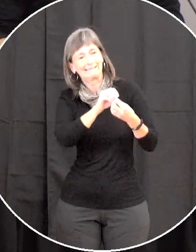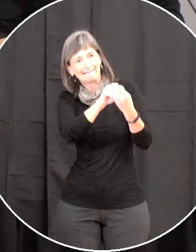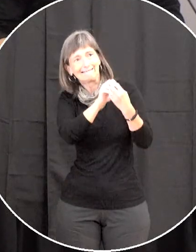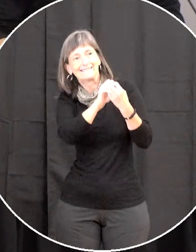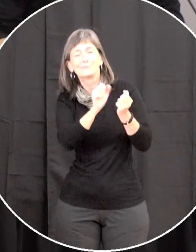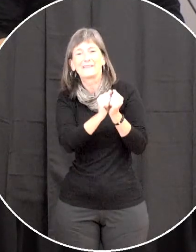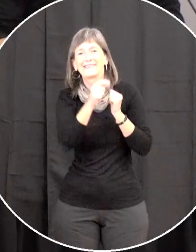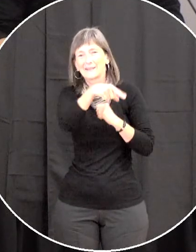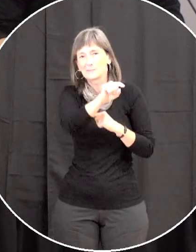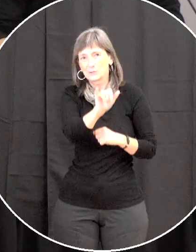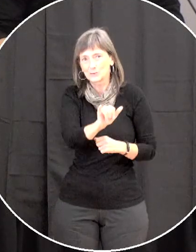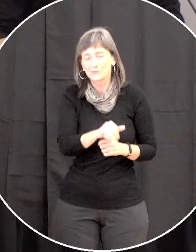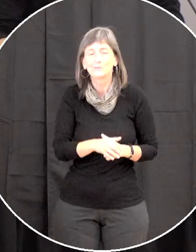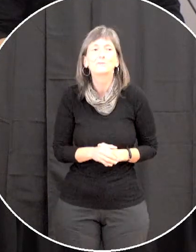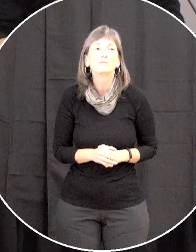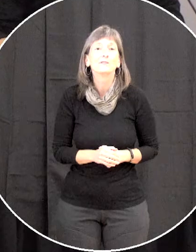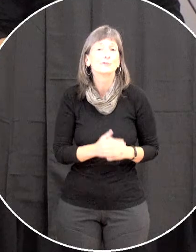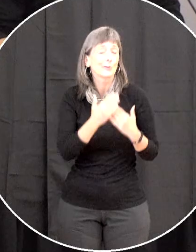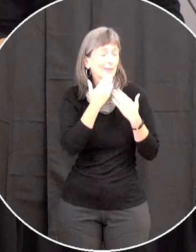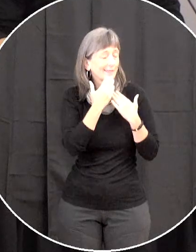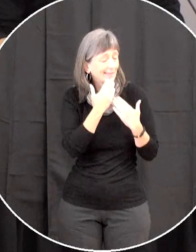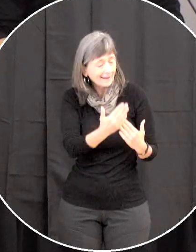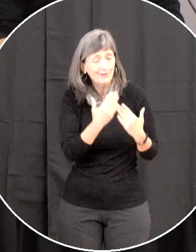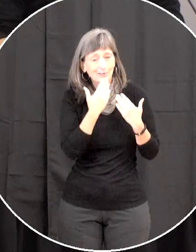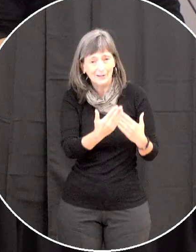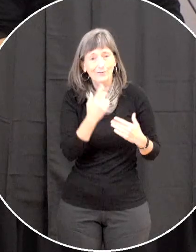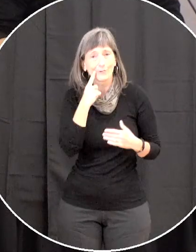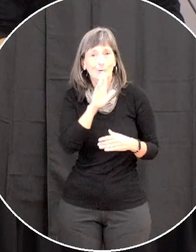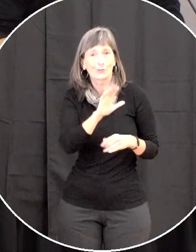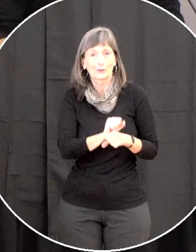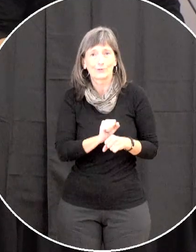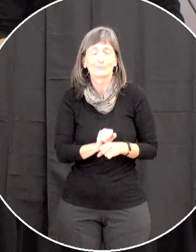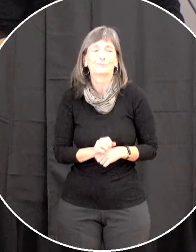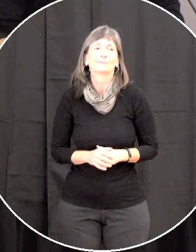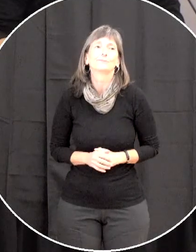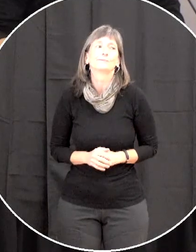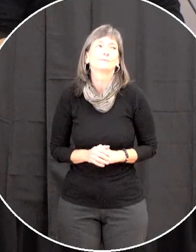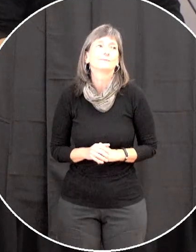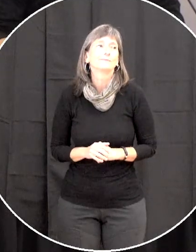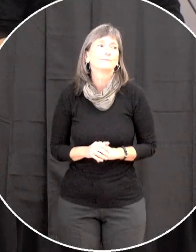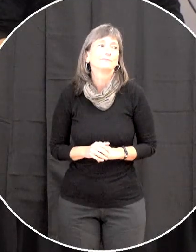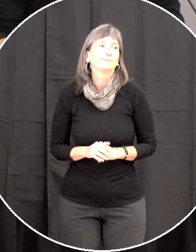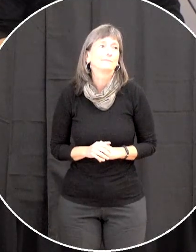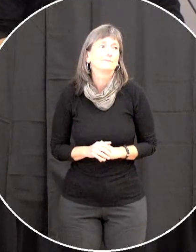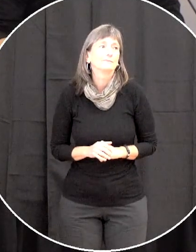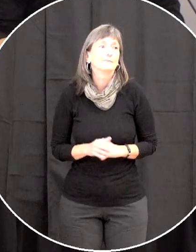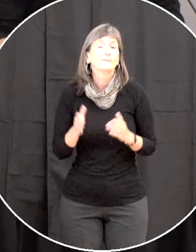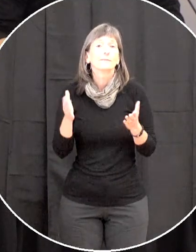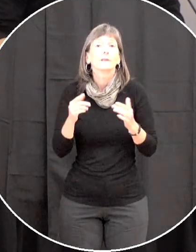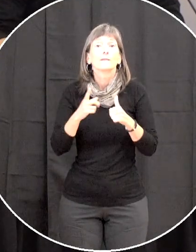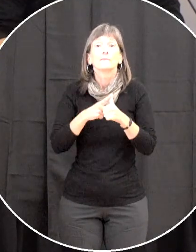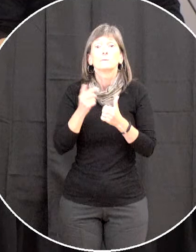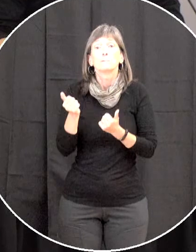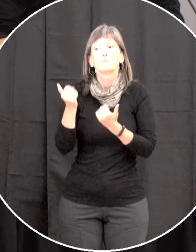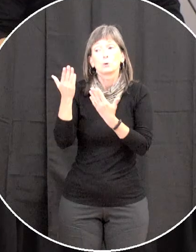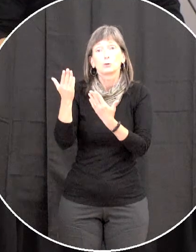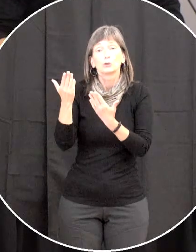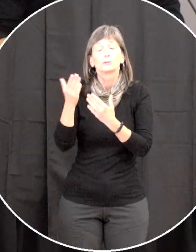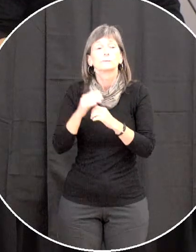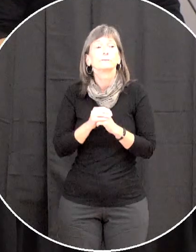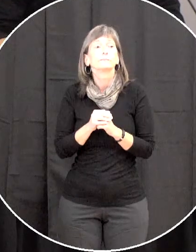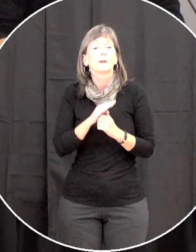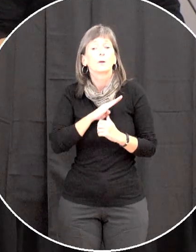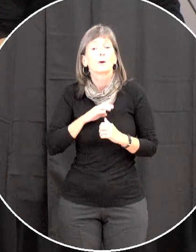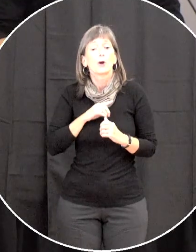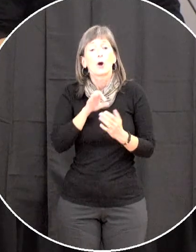you. So if you would pass along our thanks to them as well. All right, the first motion, the board approve the